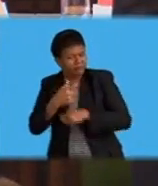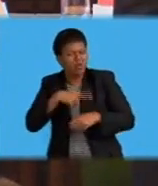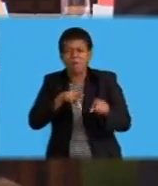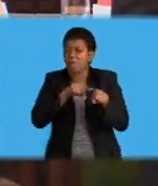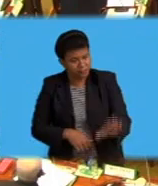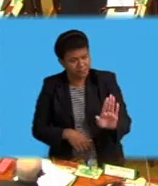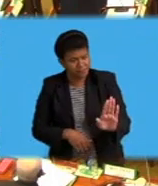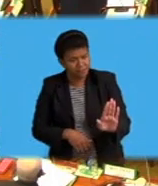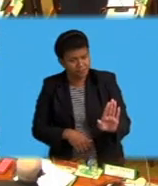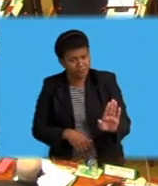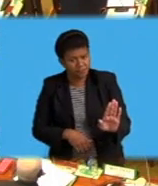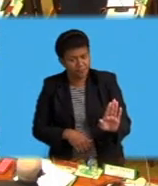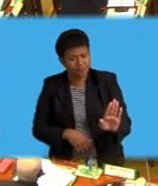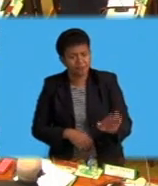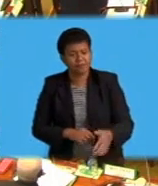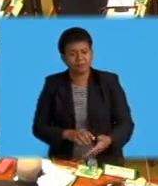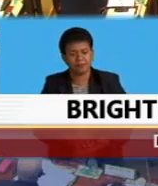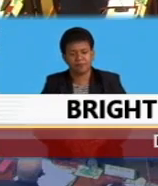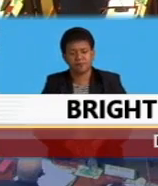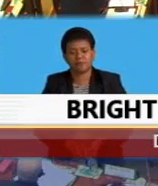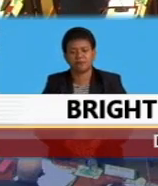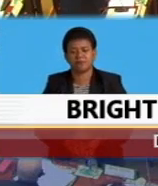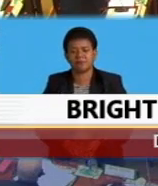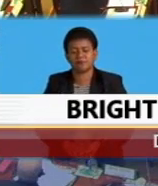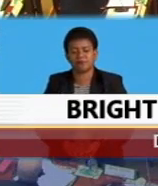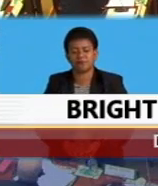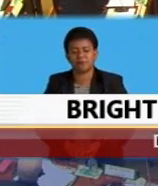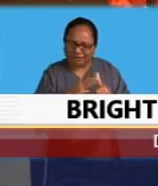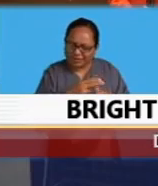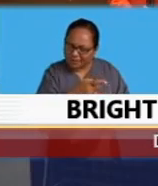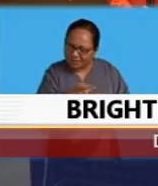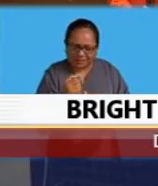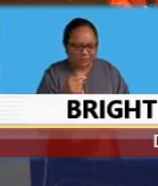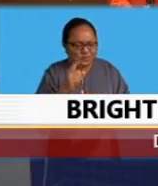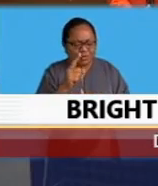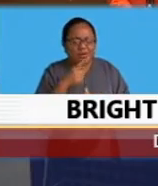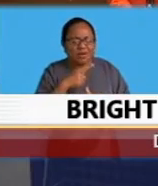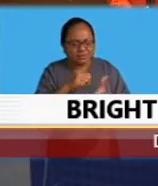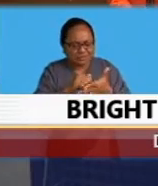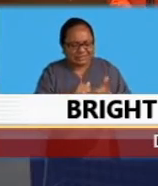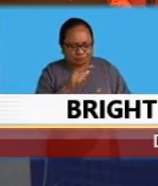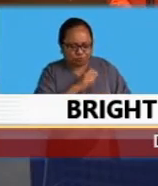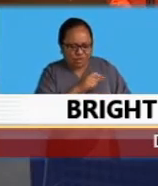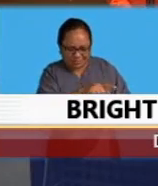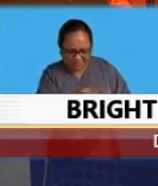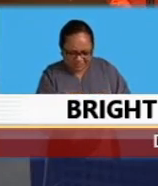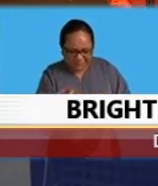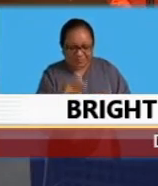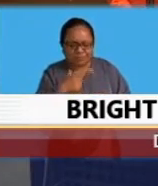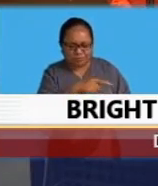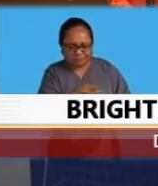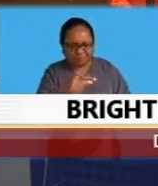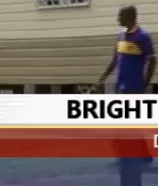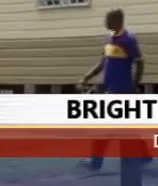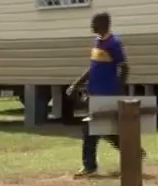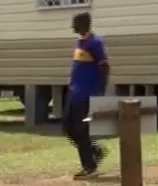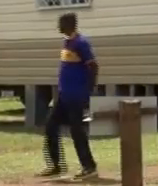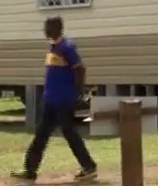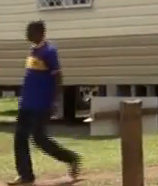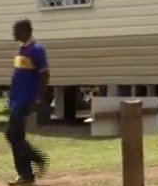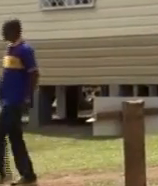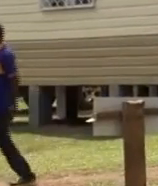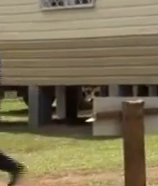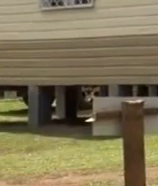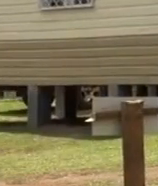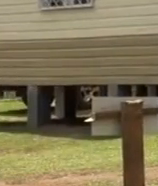vocational program. Questions were also thrown in from the opposition on how the ministry will be able to accommodate those students who are finding